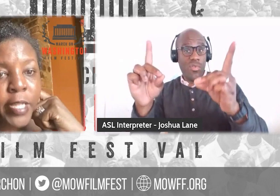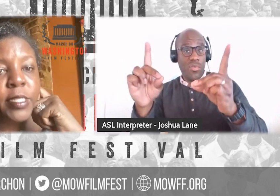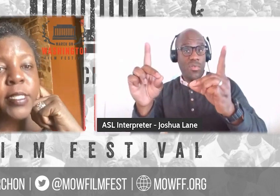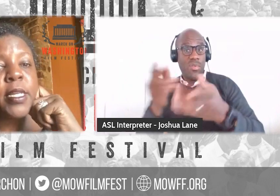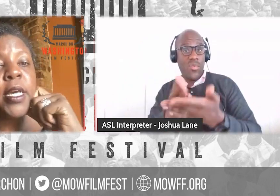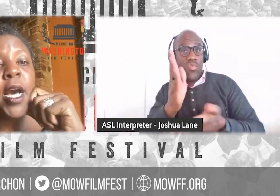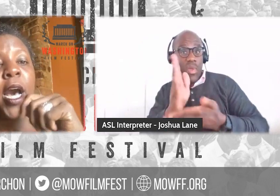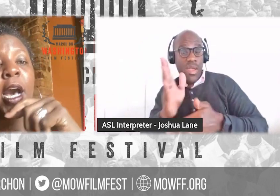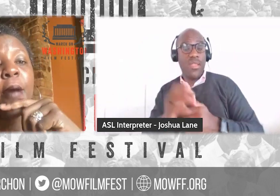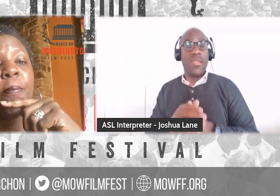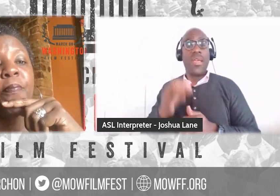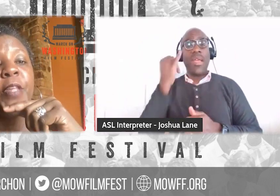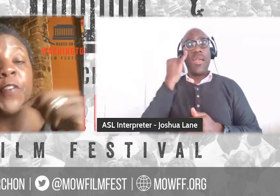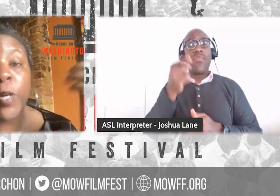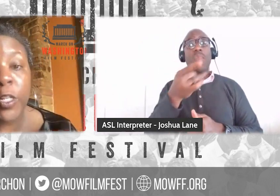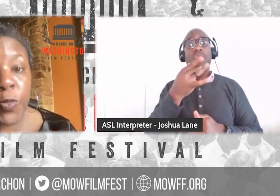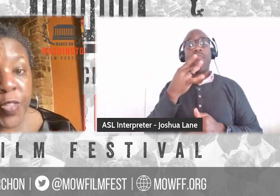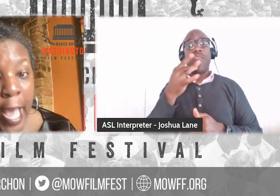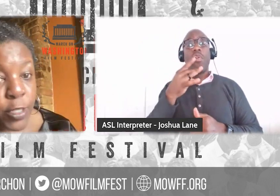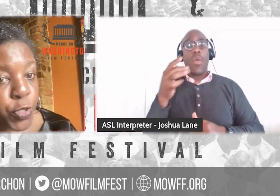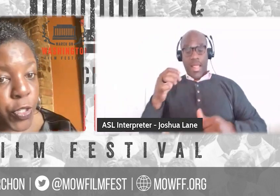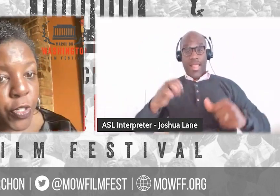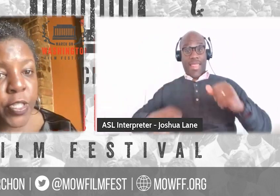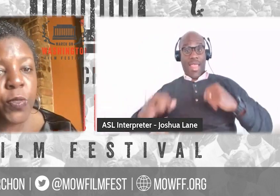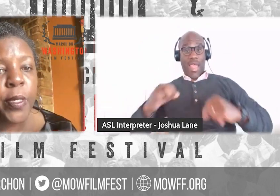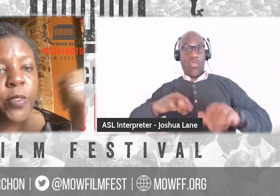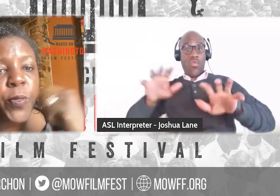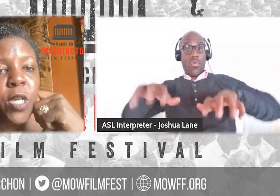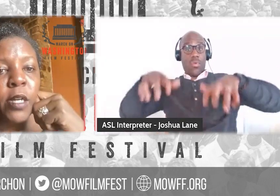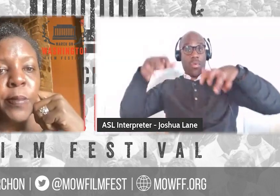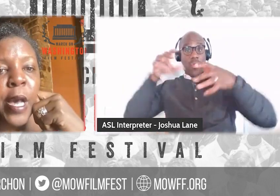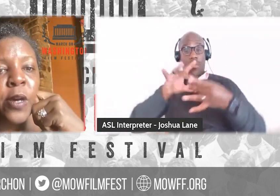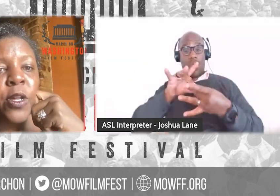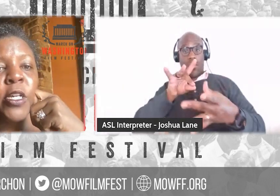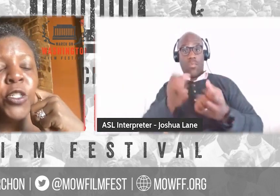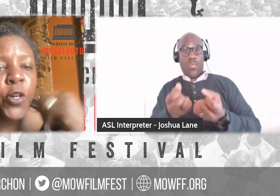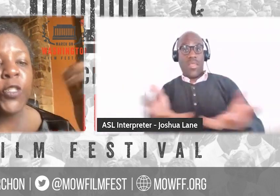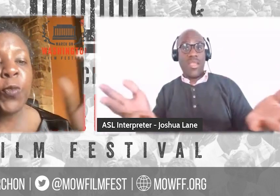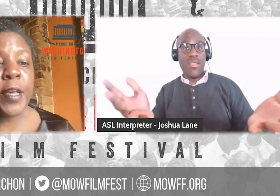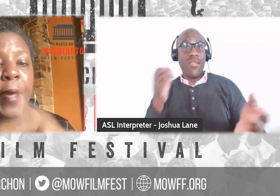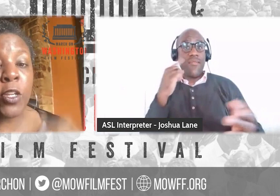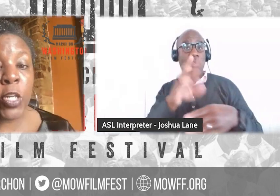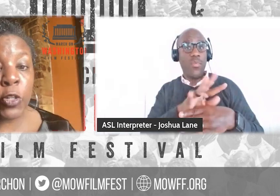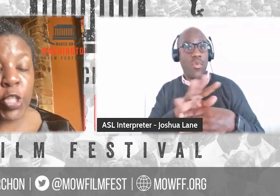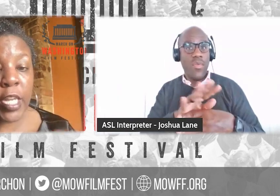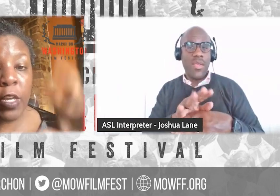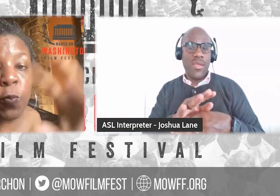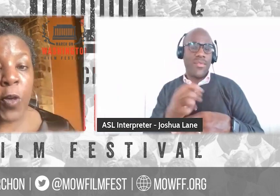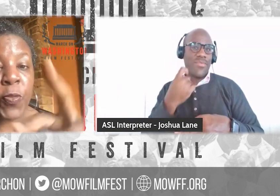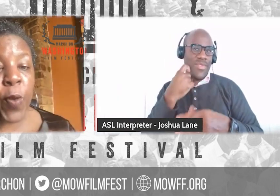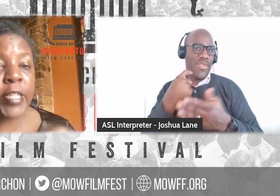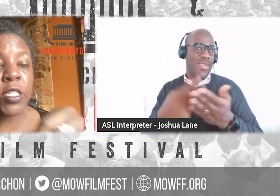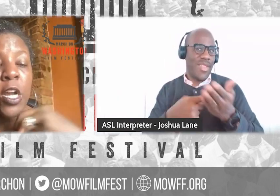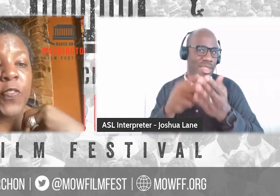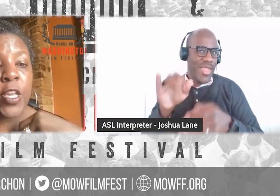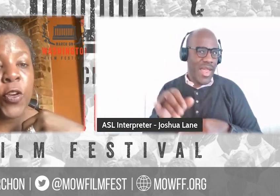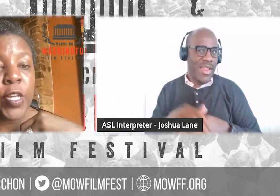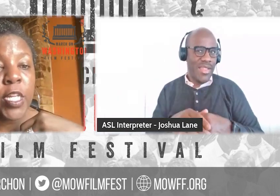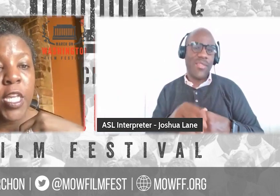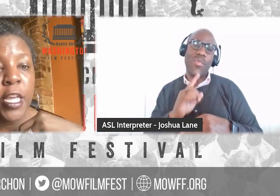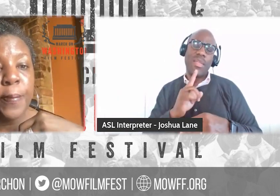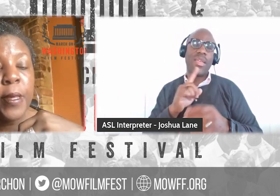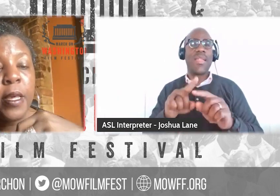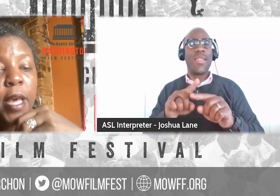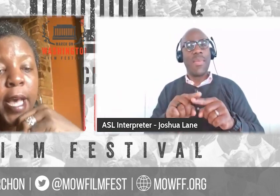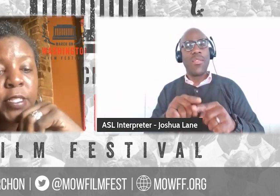Educational rights. If you want to do theatrical, as we talked about. So it's really about negotiating what the rights are that